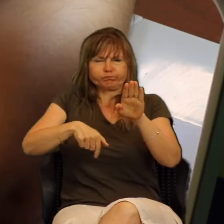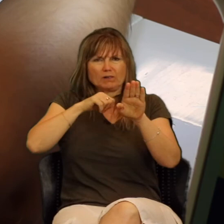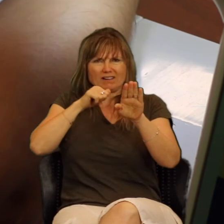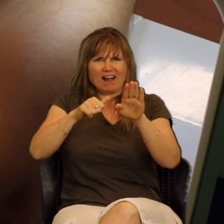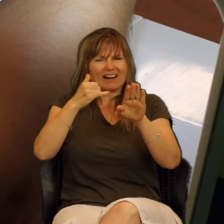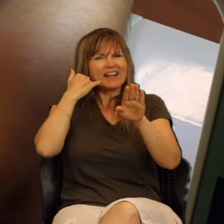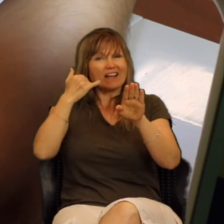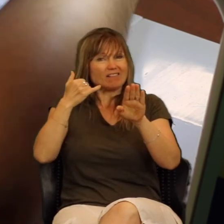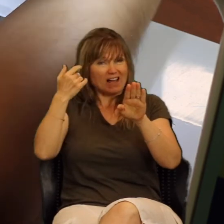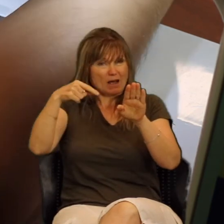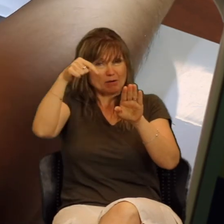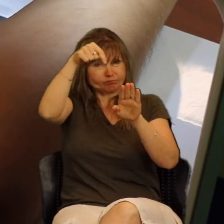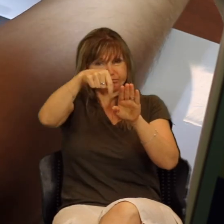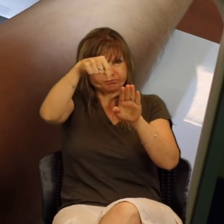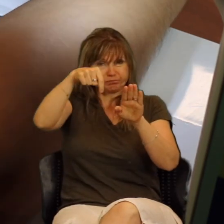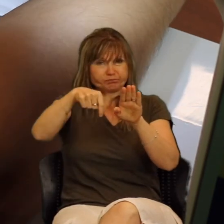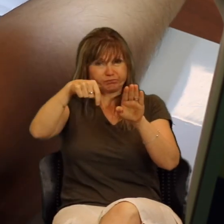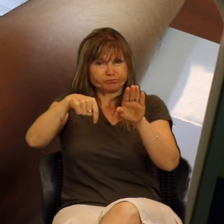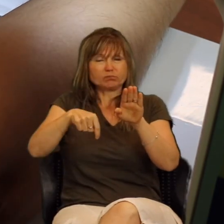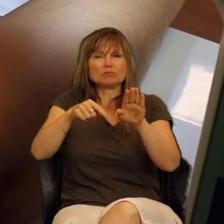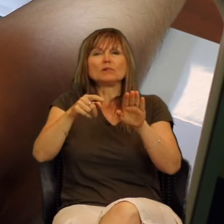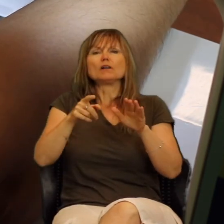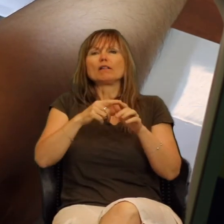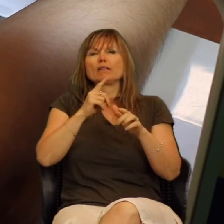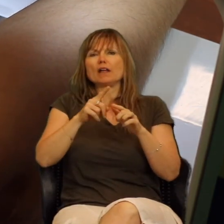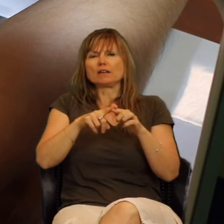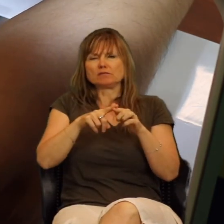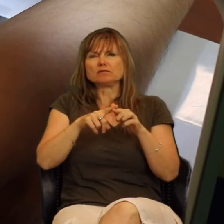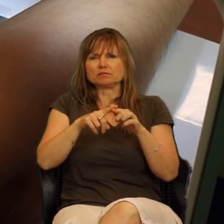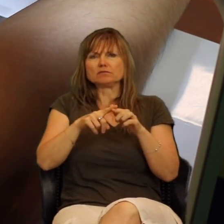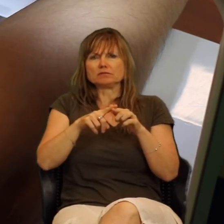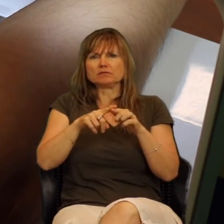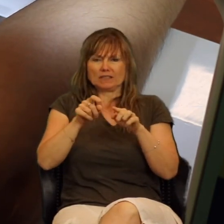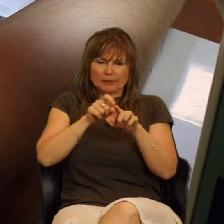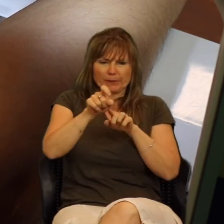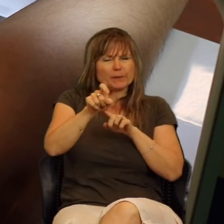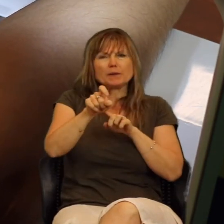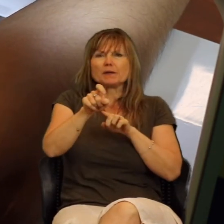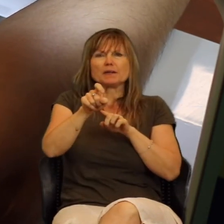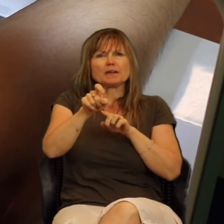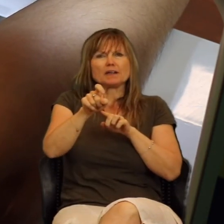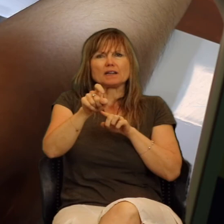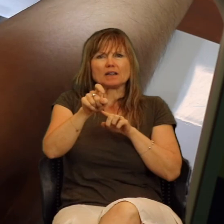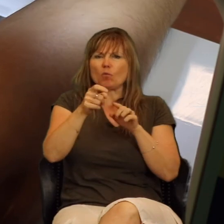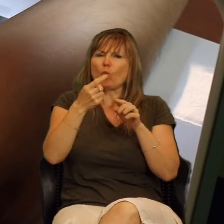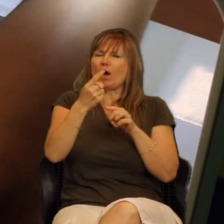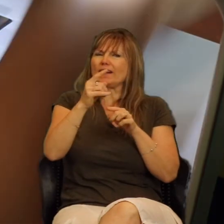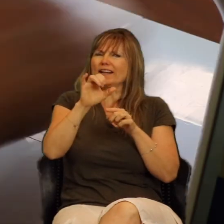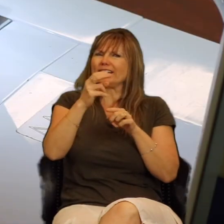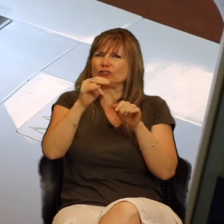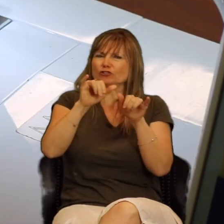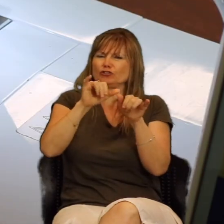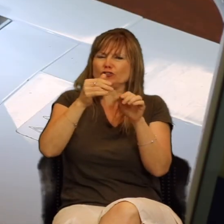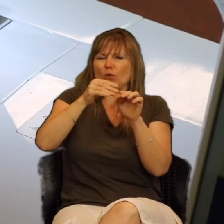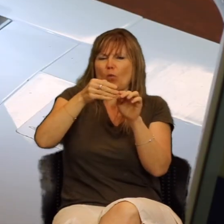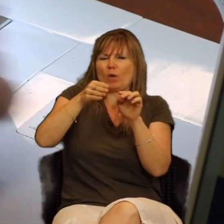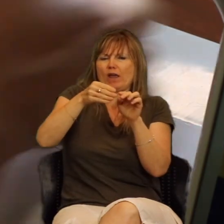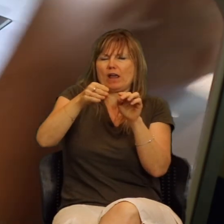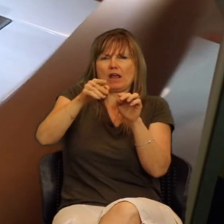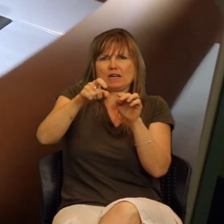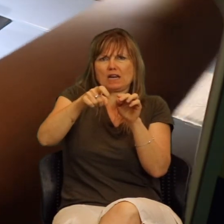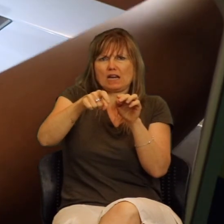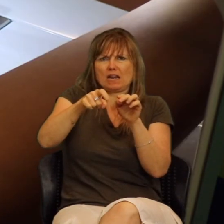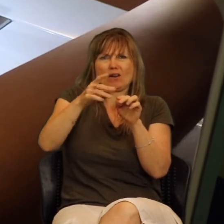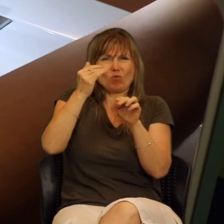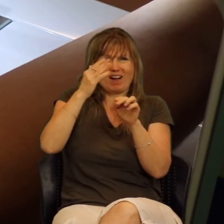stick them in parallel though, they need to be away from the actual seam, like at least an inch, otherwise you'll run over it.